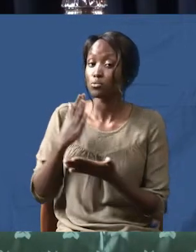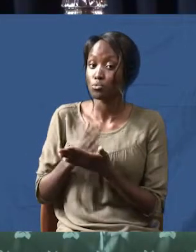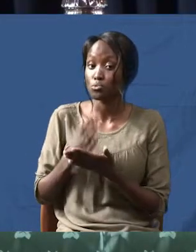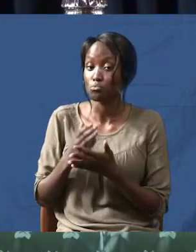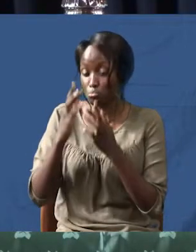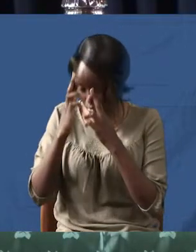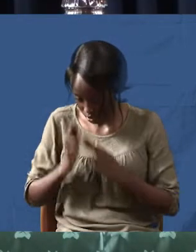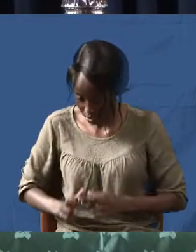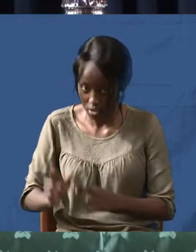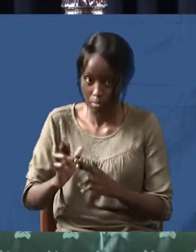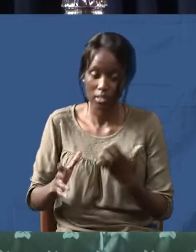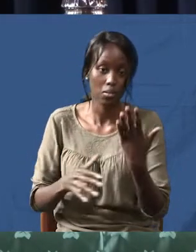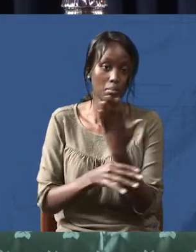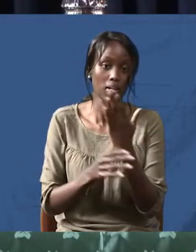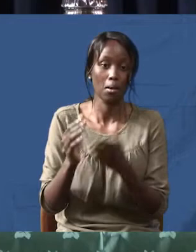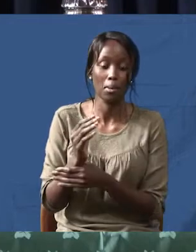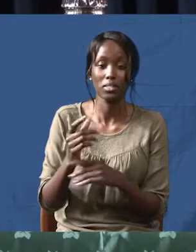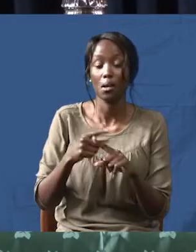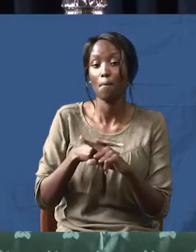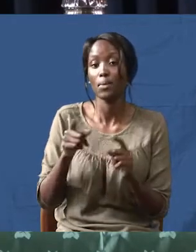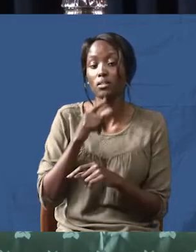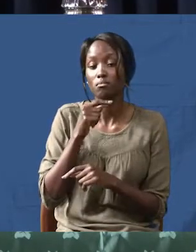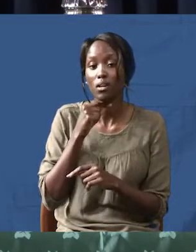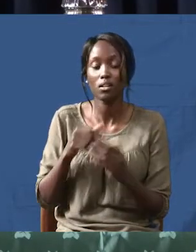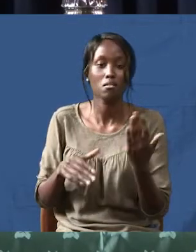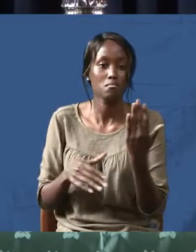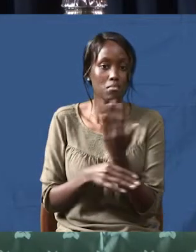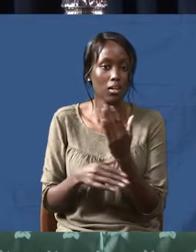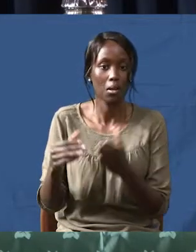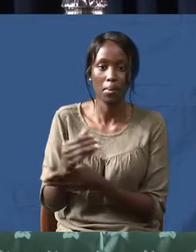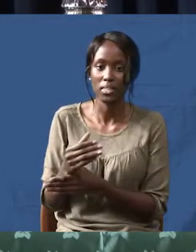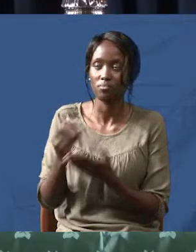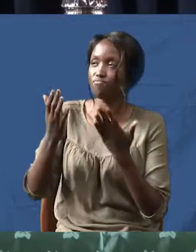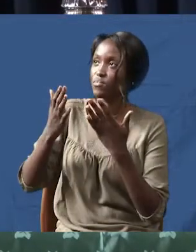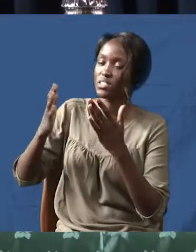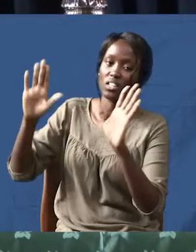society, but he gave it all for Jesus.